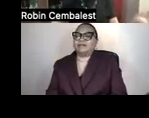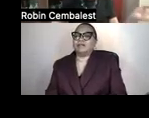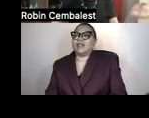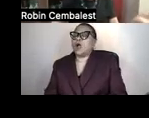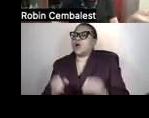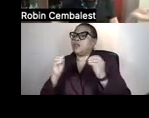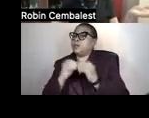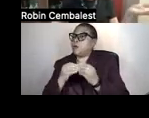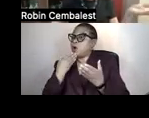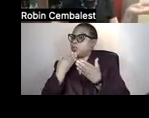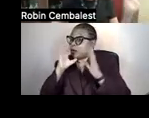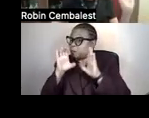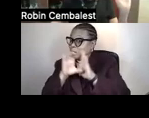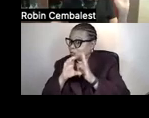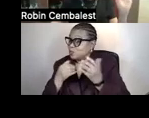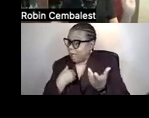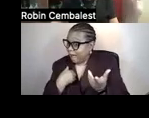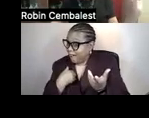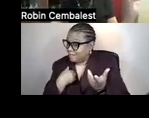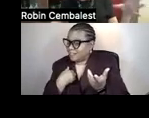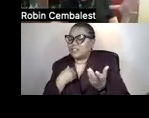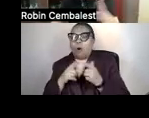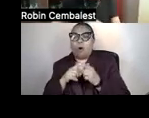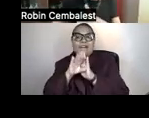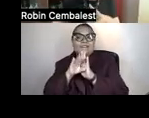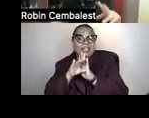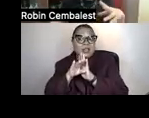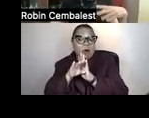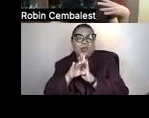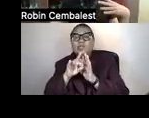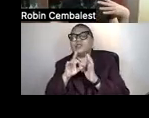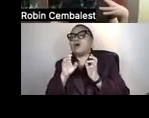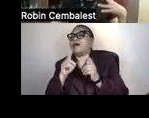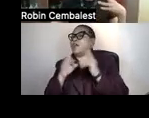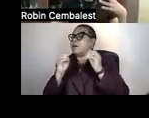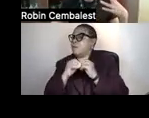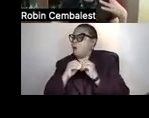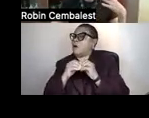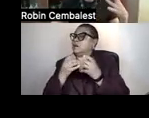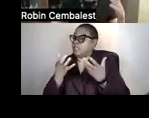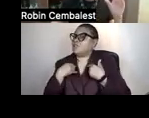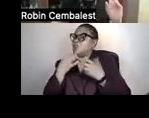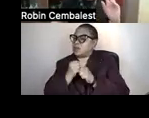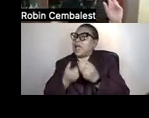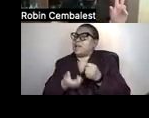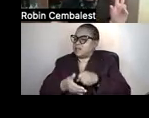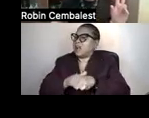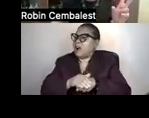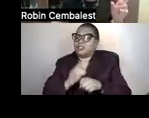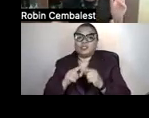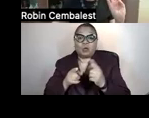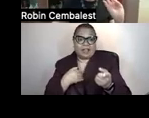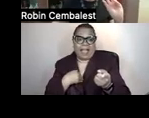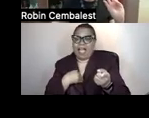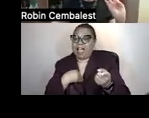The more good pictures you have, or videos in other cases, the more chance you'll get coverage. So here we